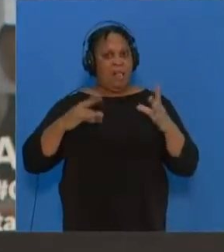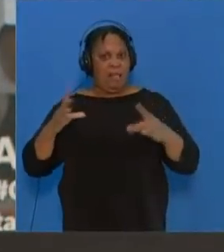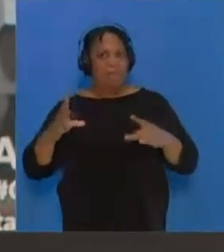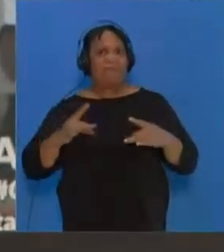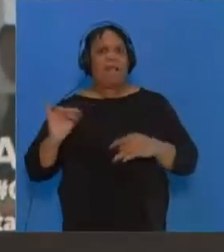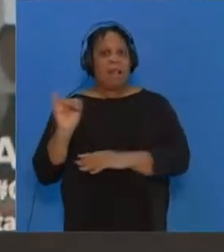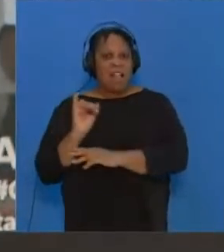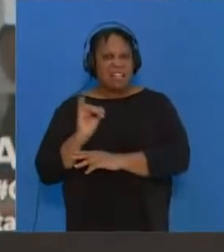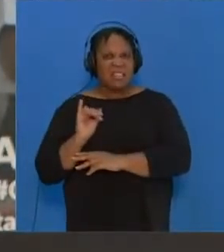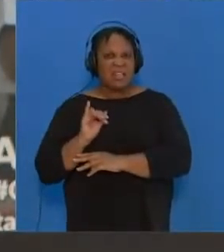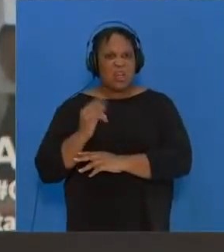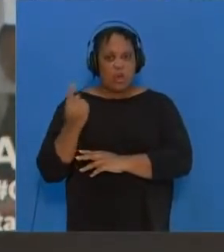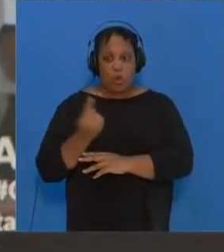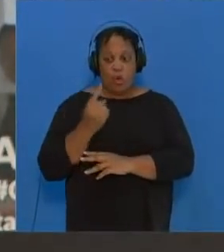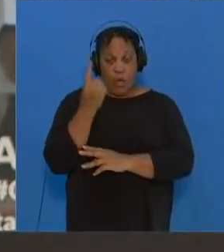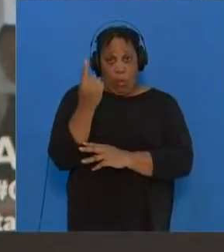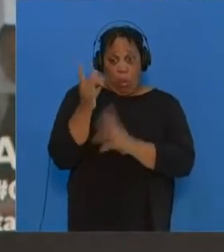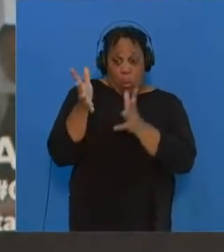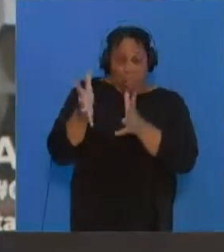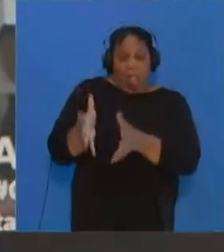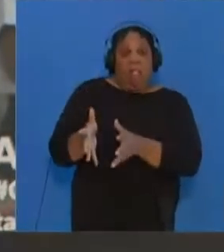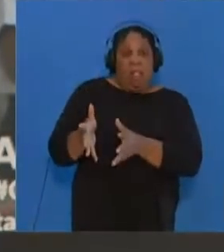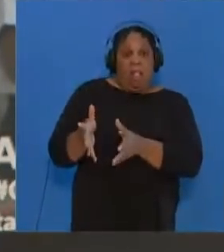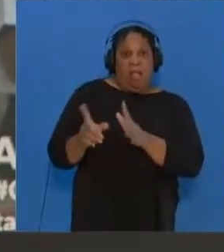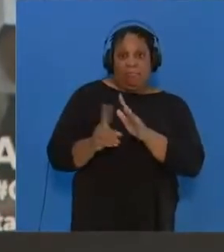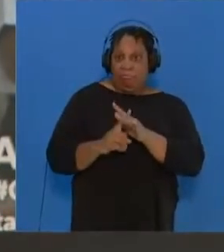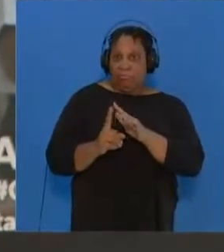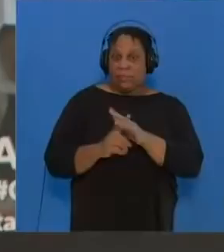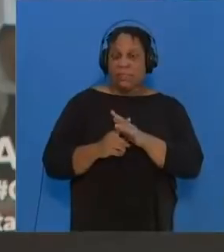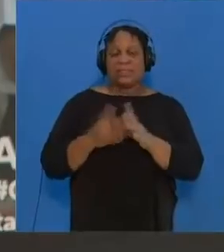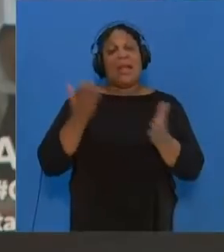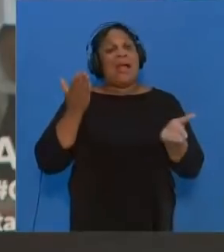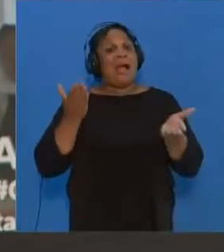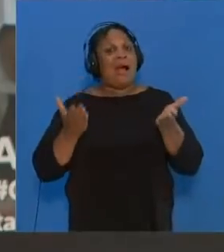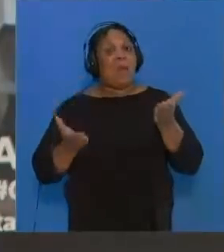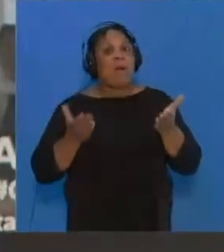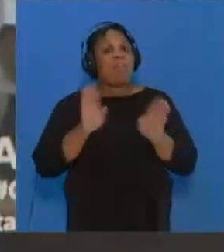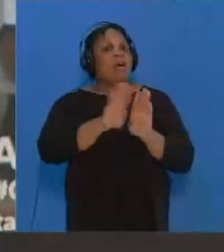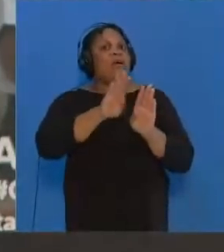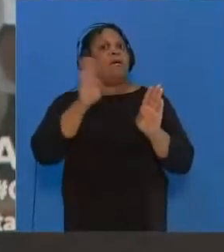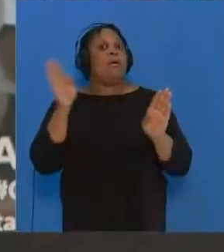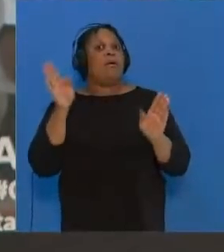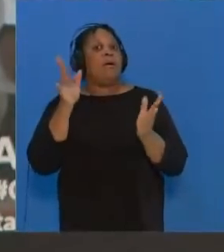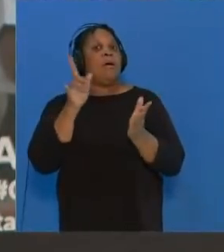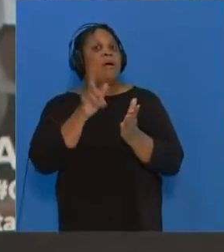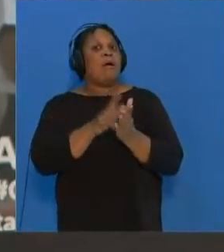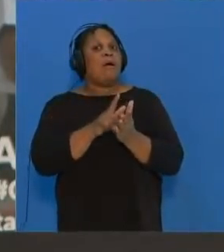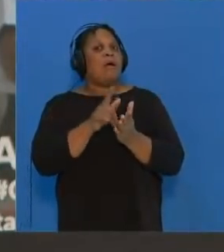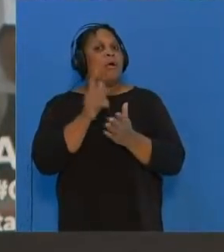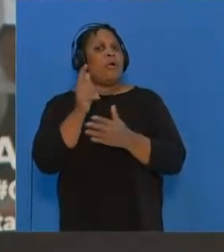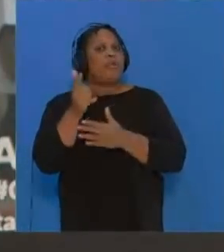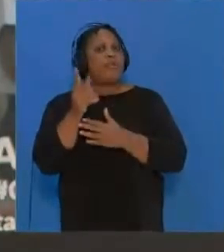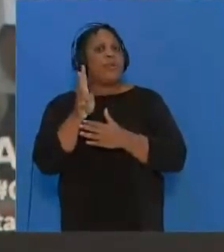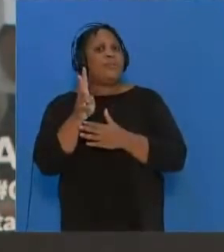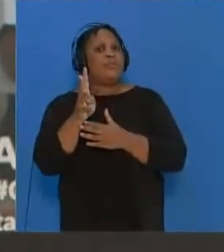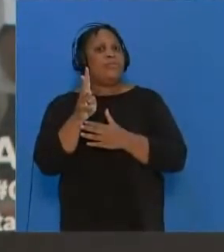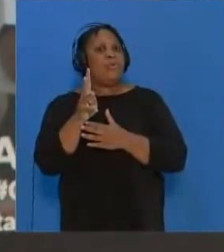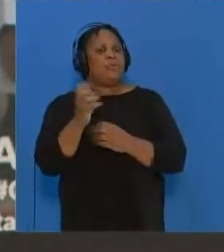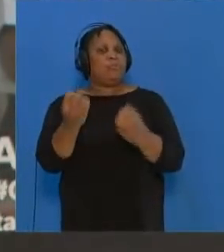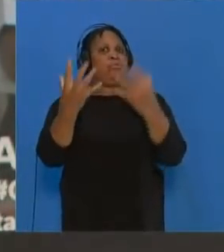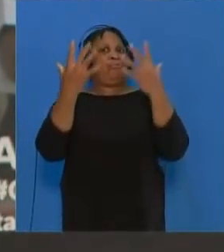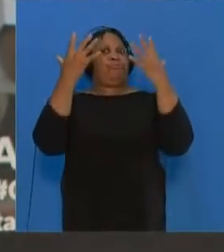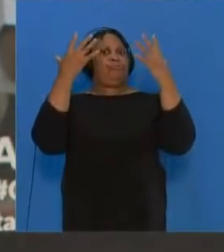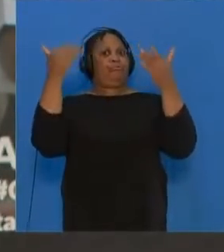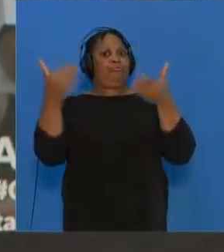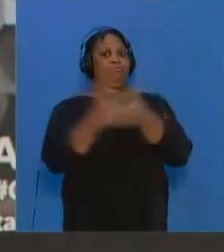they had only one remaining COVID-19 case. However, they opened up their airport, and in 24 hours they are flooded with more than